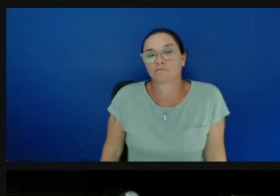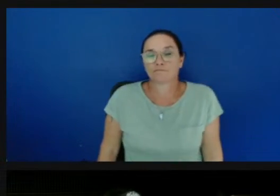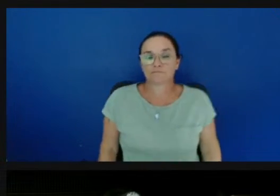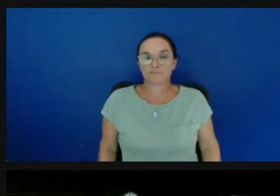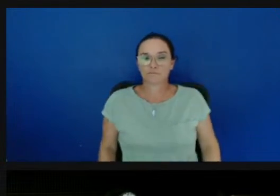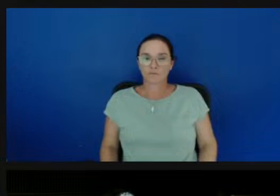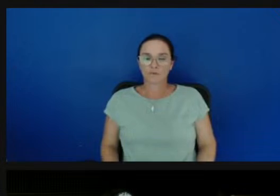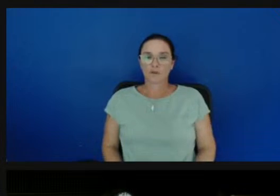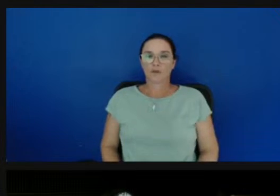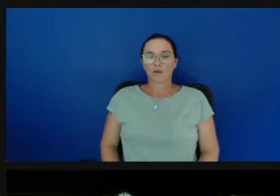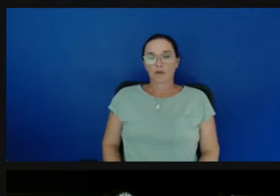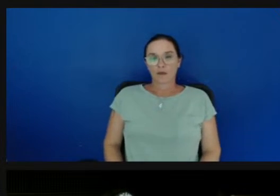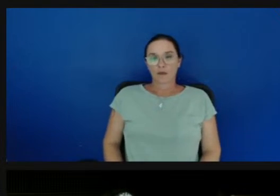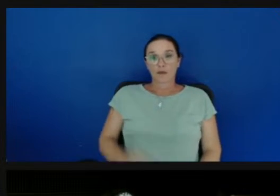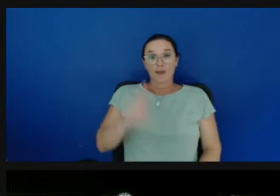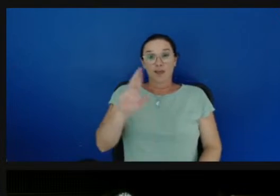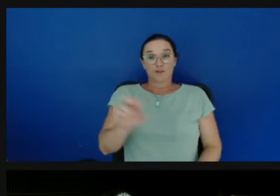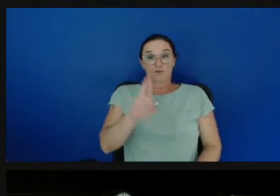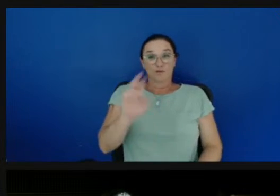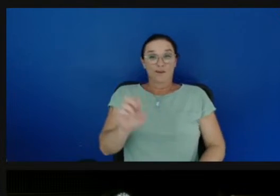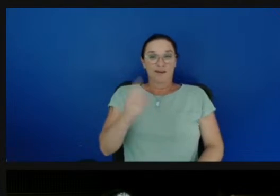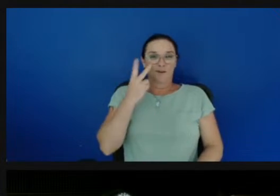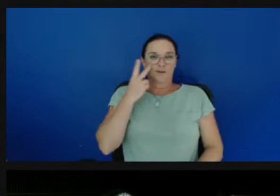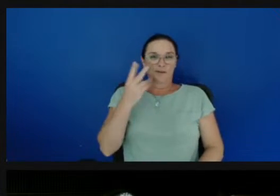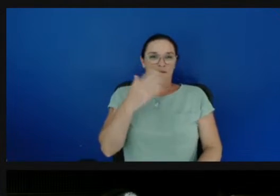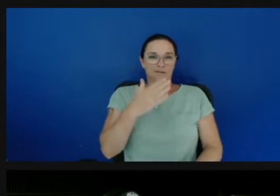So pretty rare to see some of this old footage.